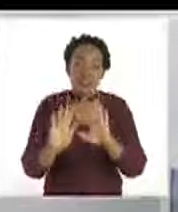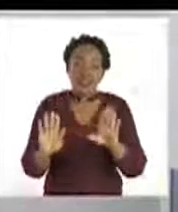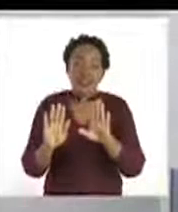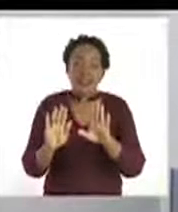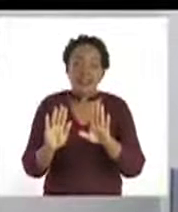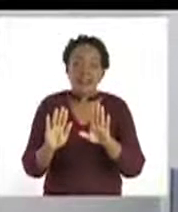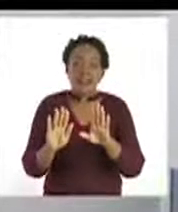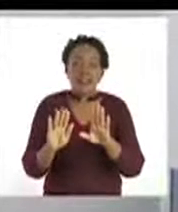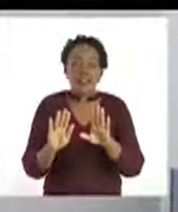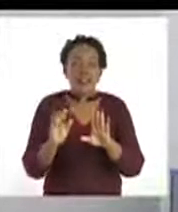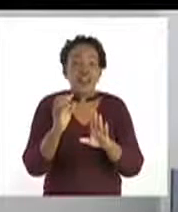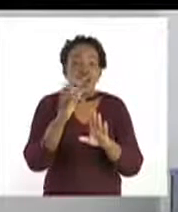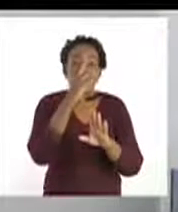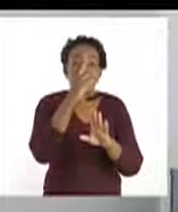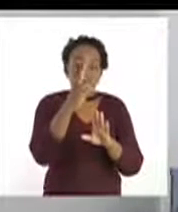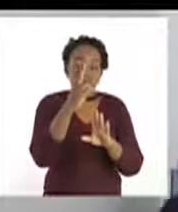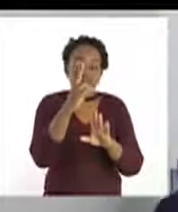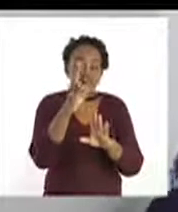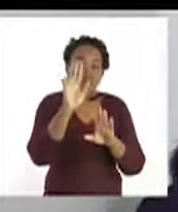which means